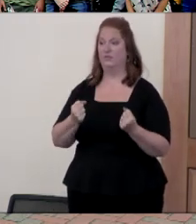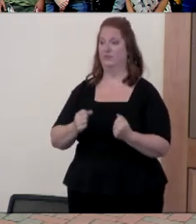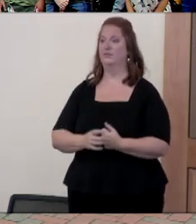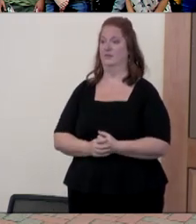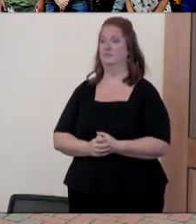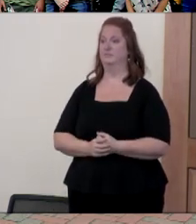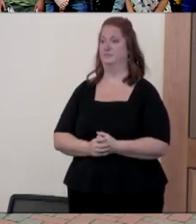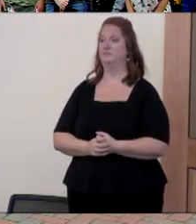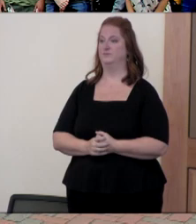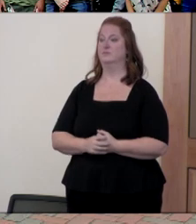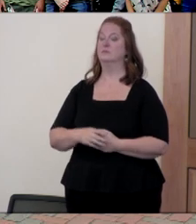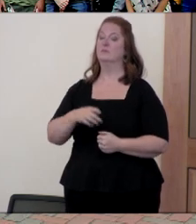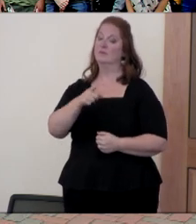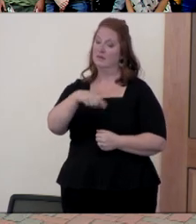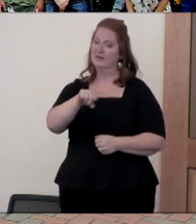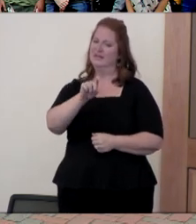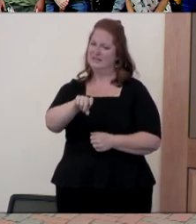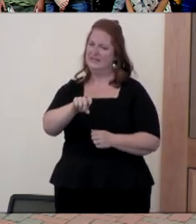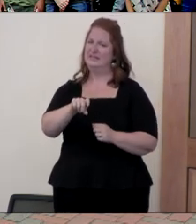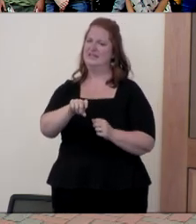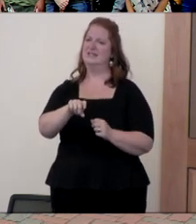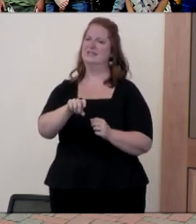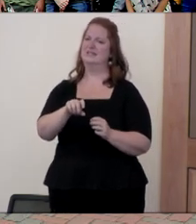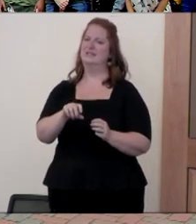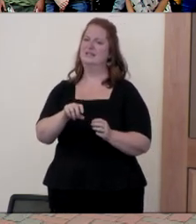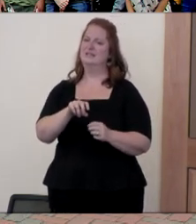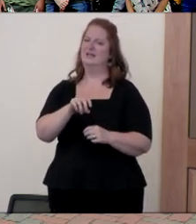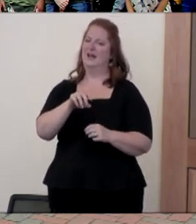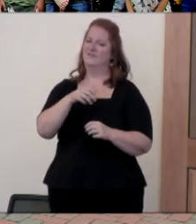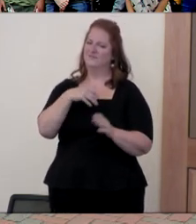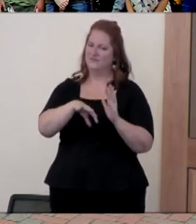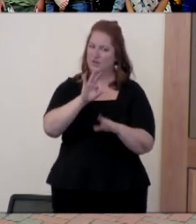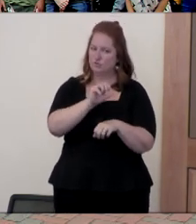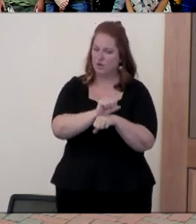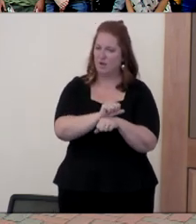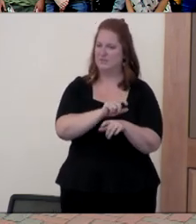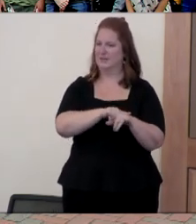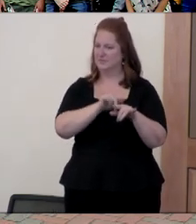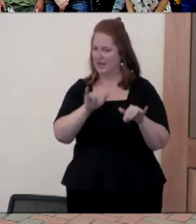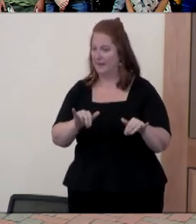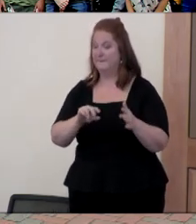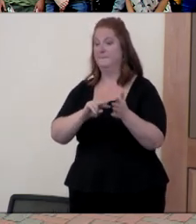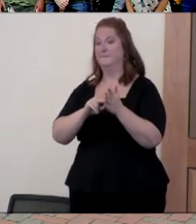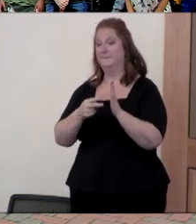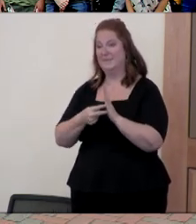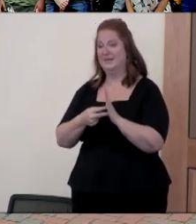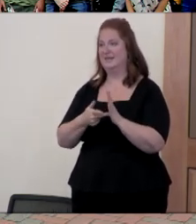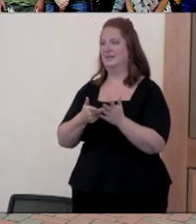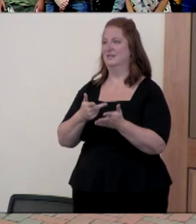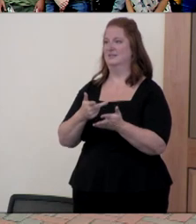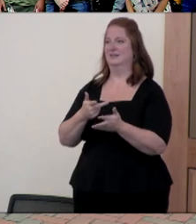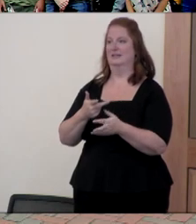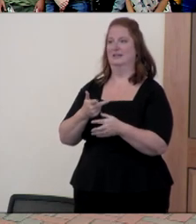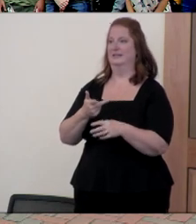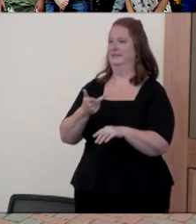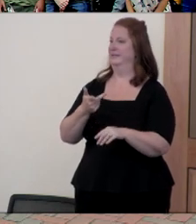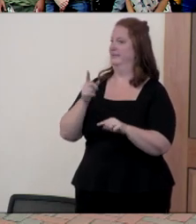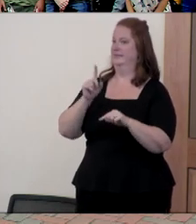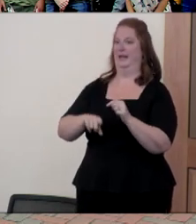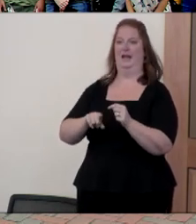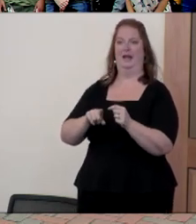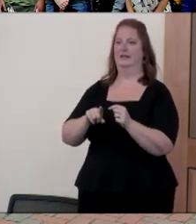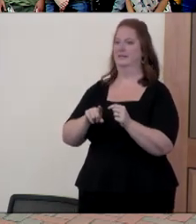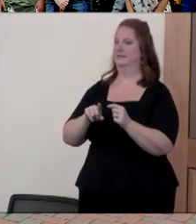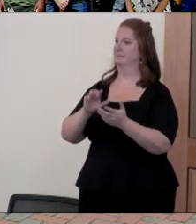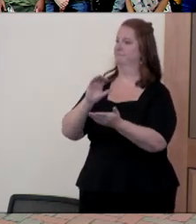They're also more likely to need outside employment while they're going to school, which means that they're less likely to be able to take advantage of